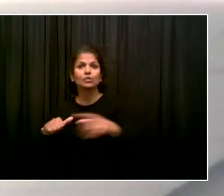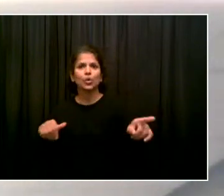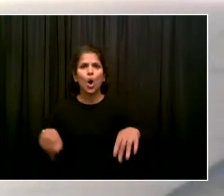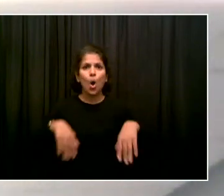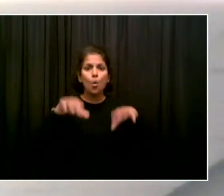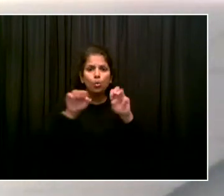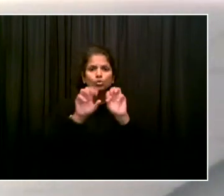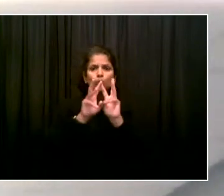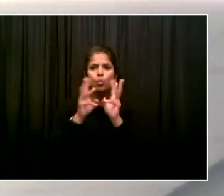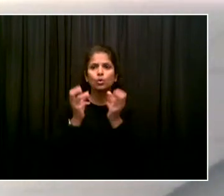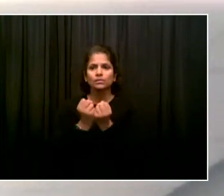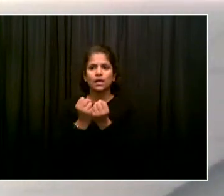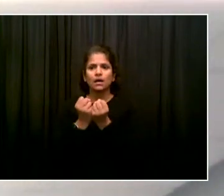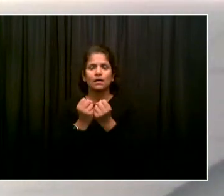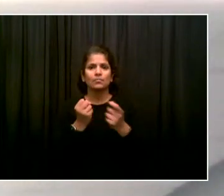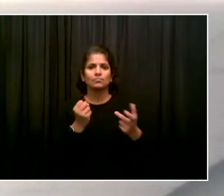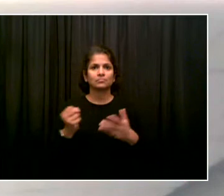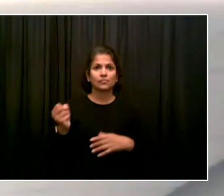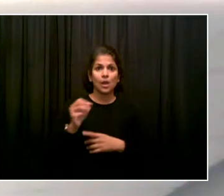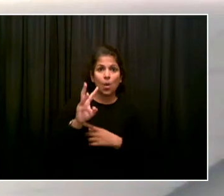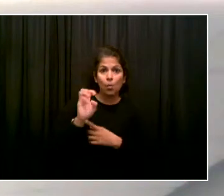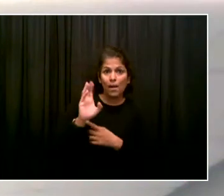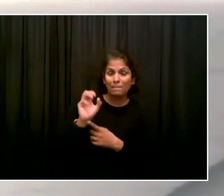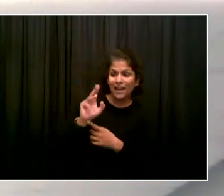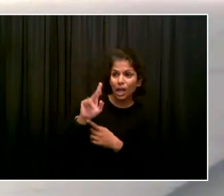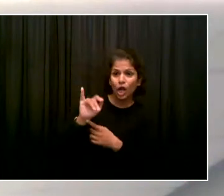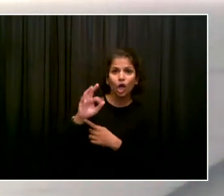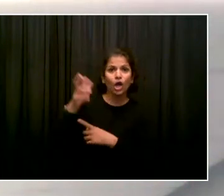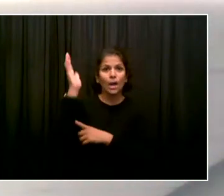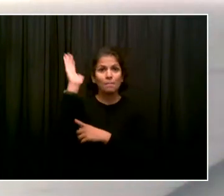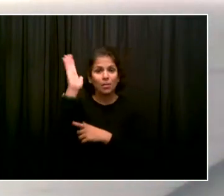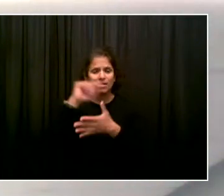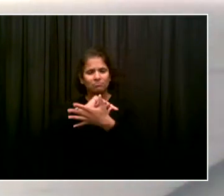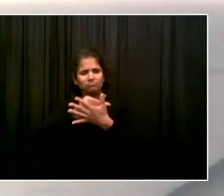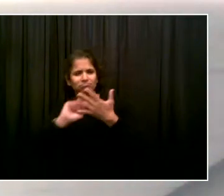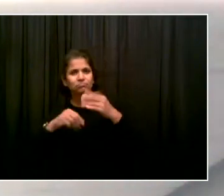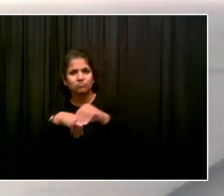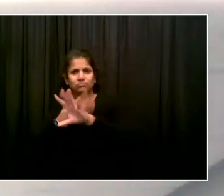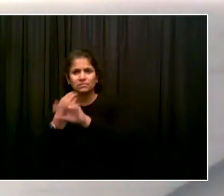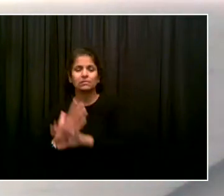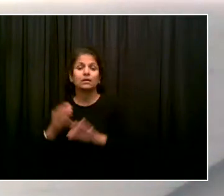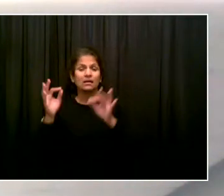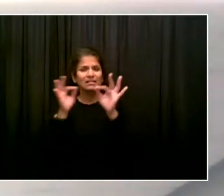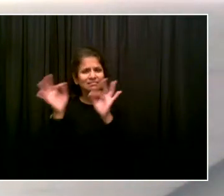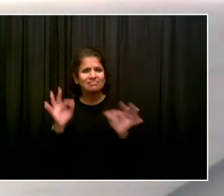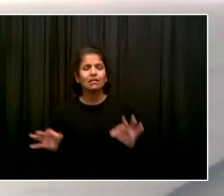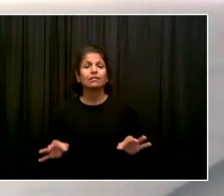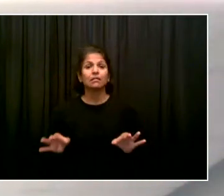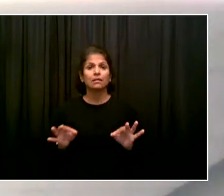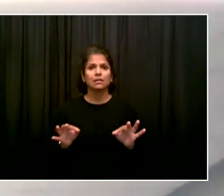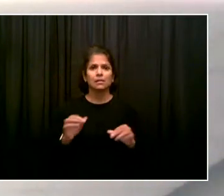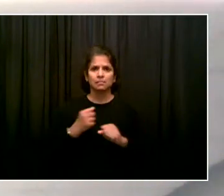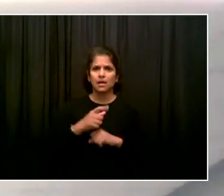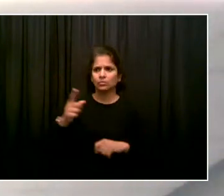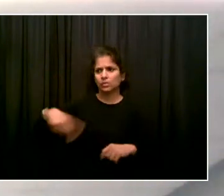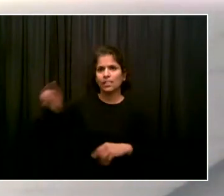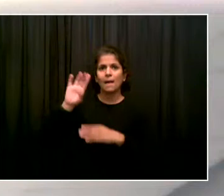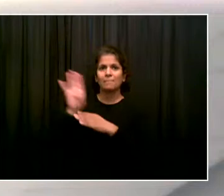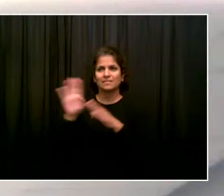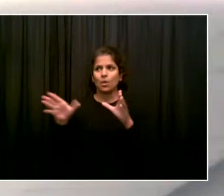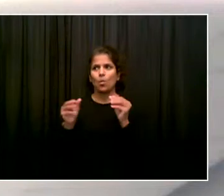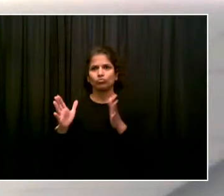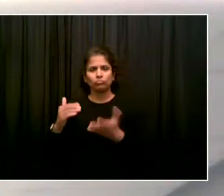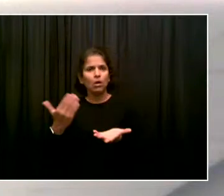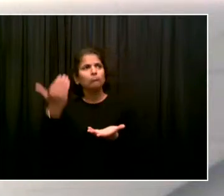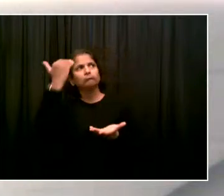sure that the community knows the requirements, and also instituting a warning, which I think is